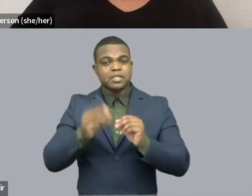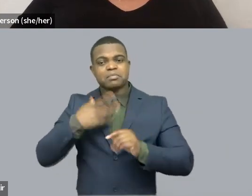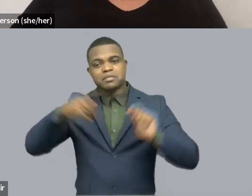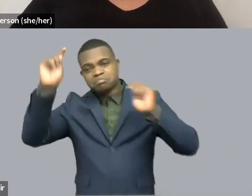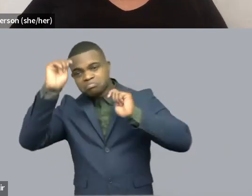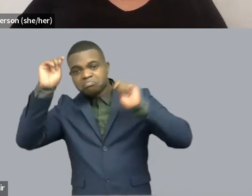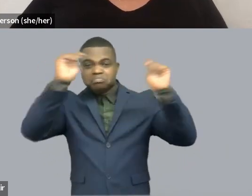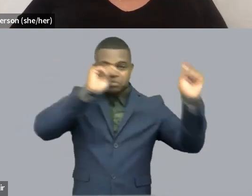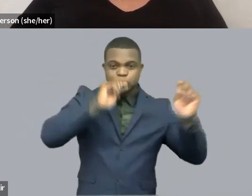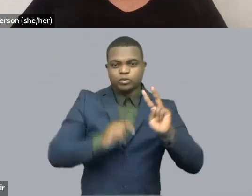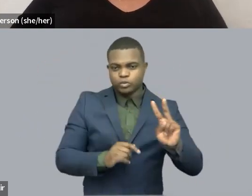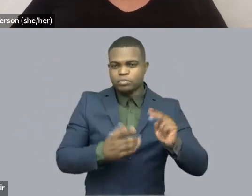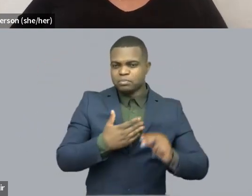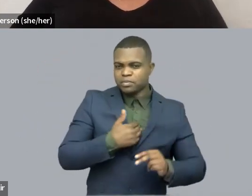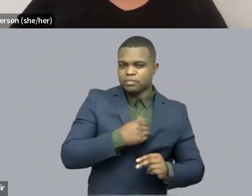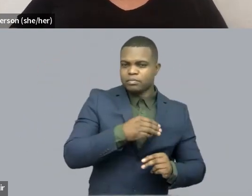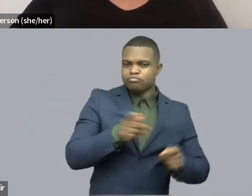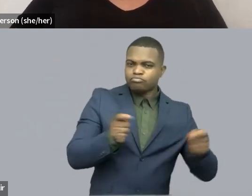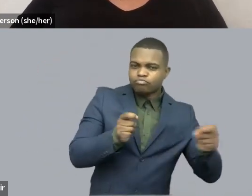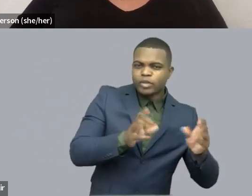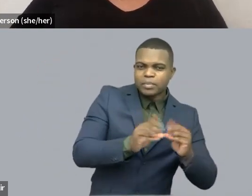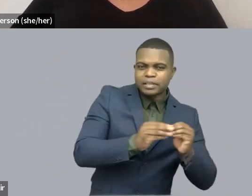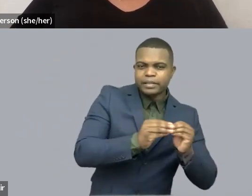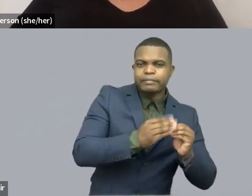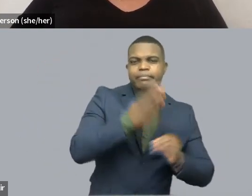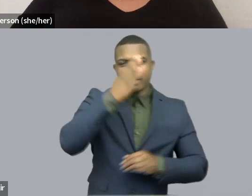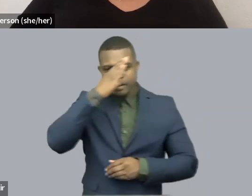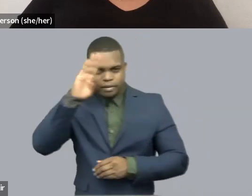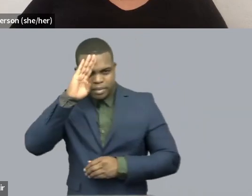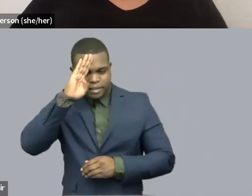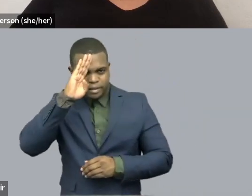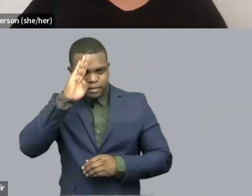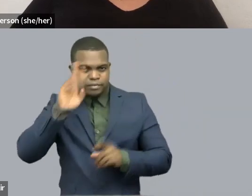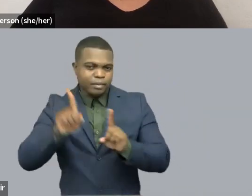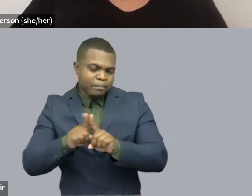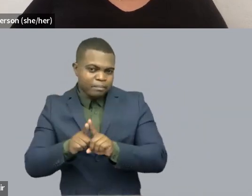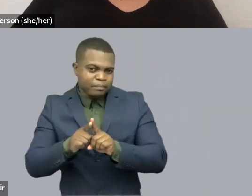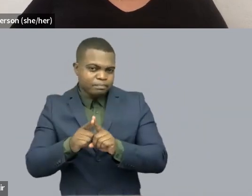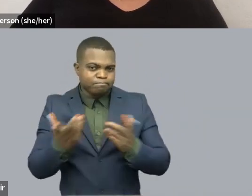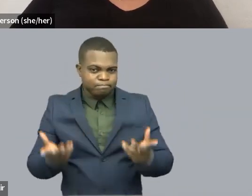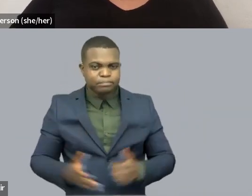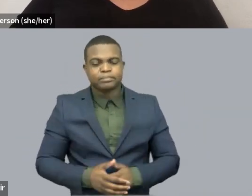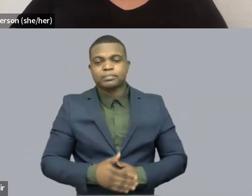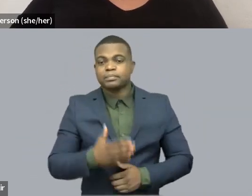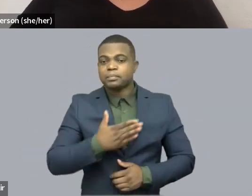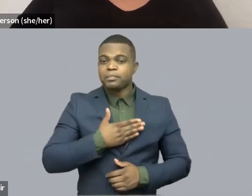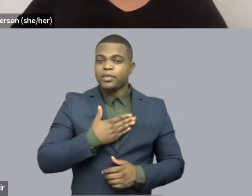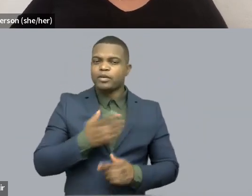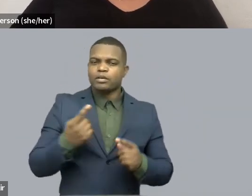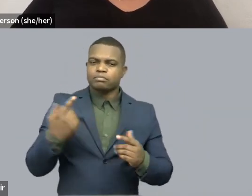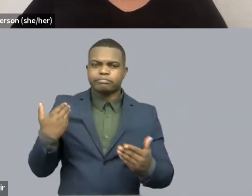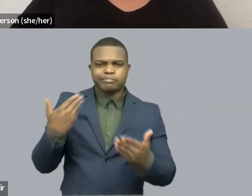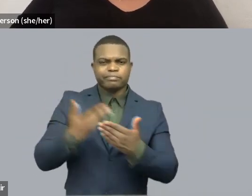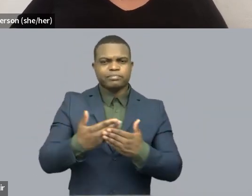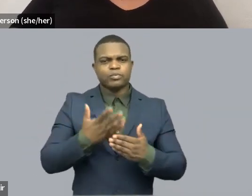the sort of structure that undergirds the development of these tools. And so long as this particular laissez-faire